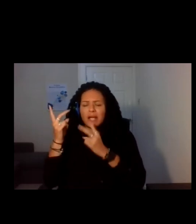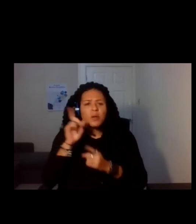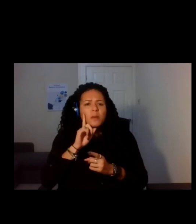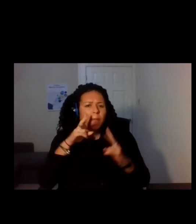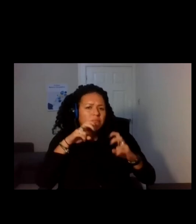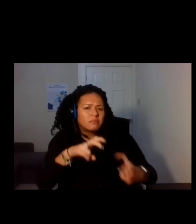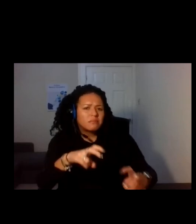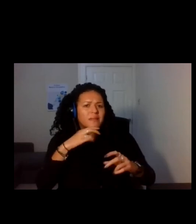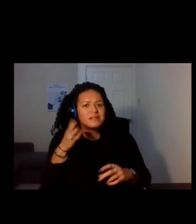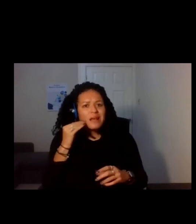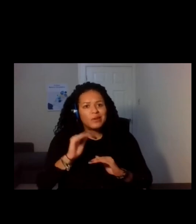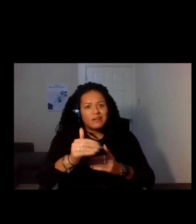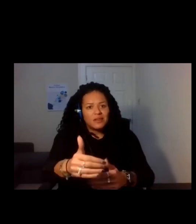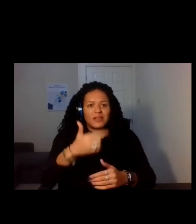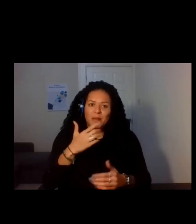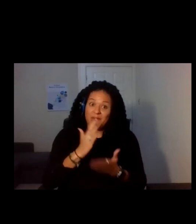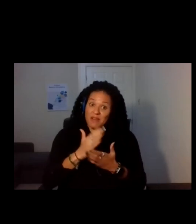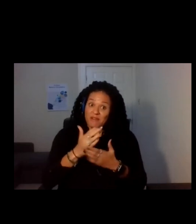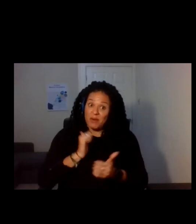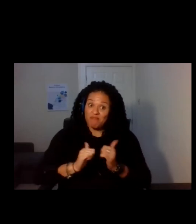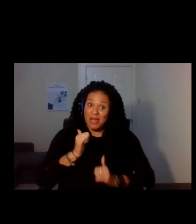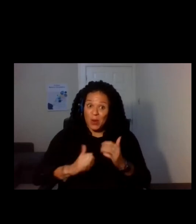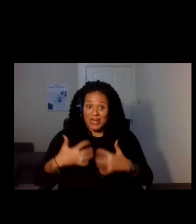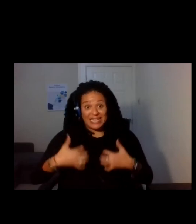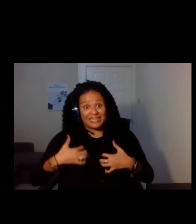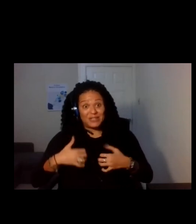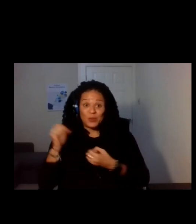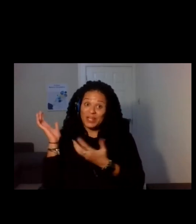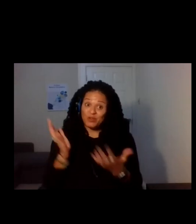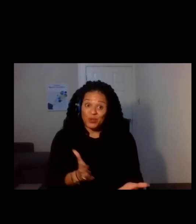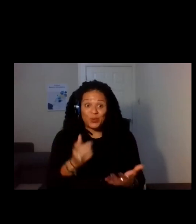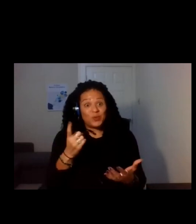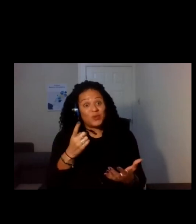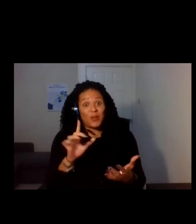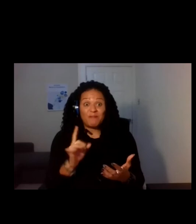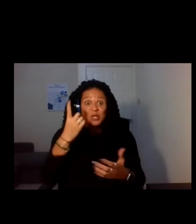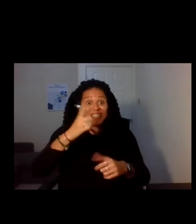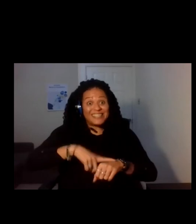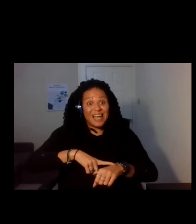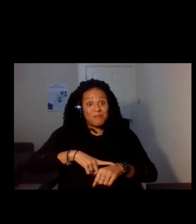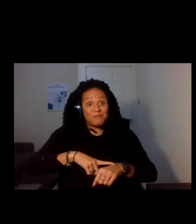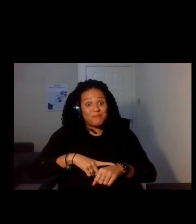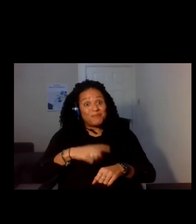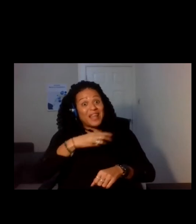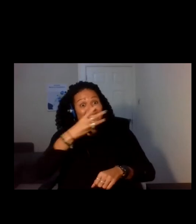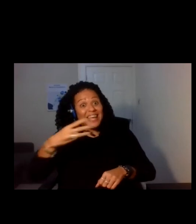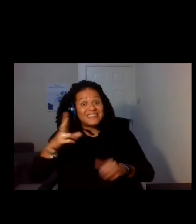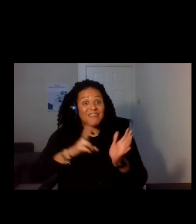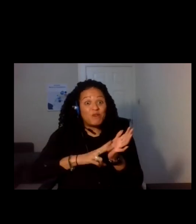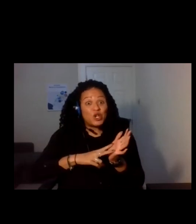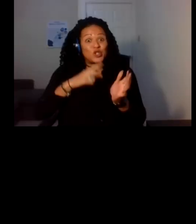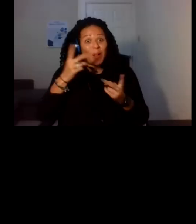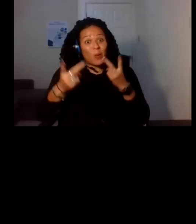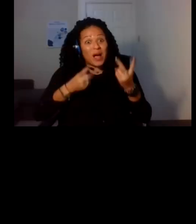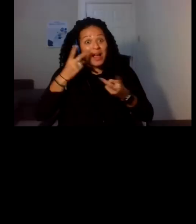Soundings. But first, very proud and excited to introduce the debut of the Essex Virtual Choir. And they're